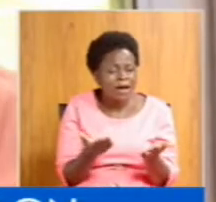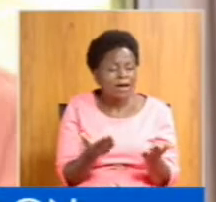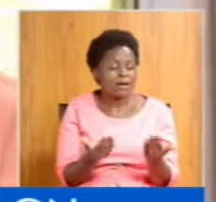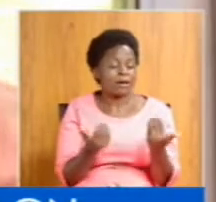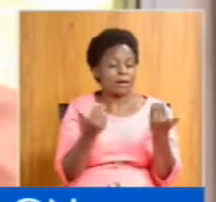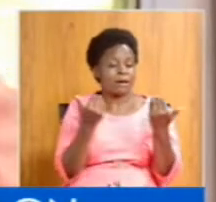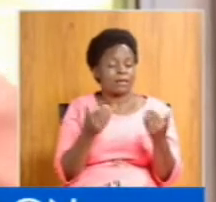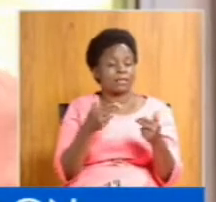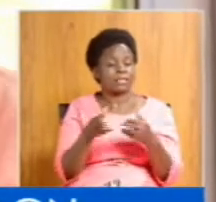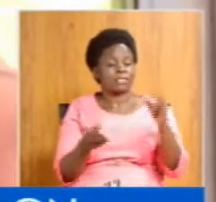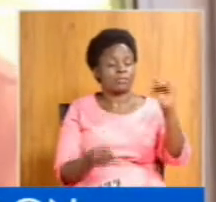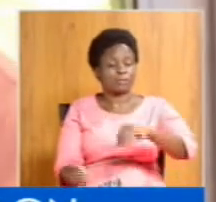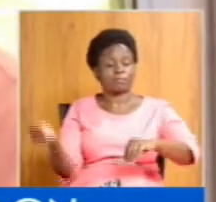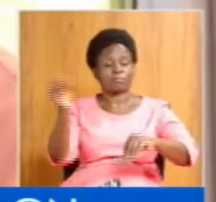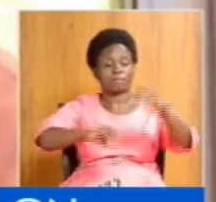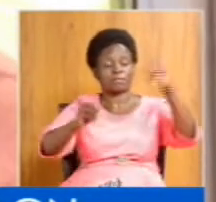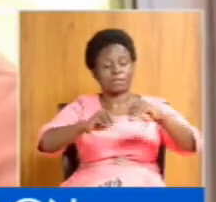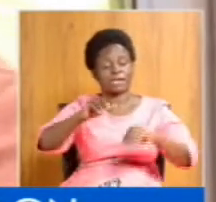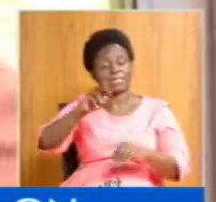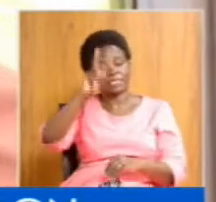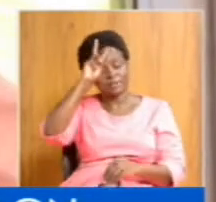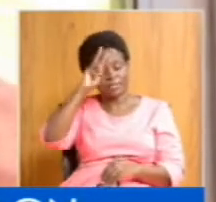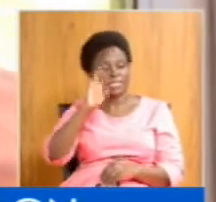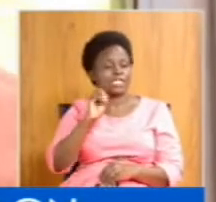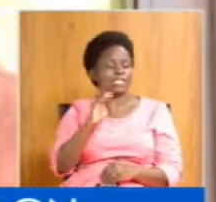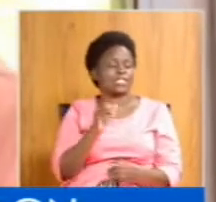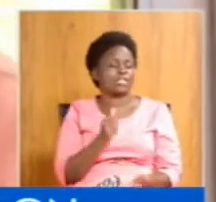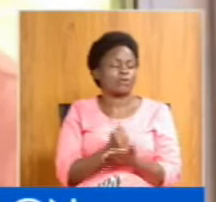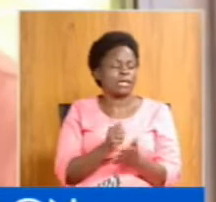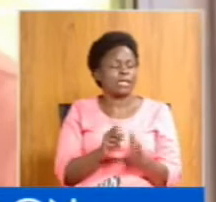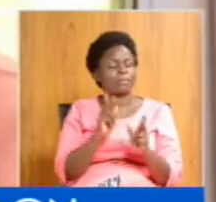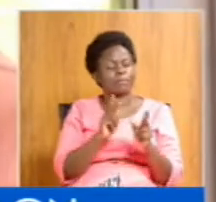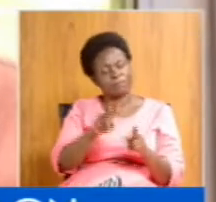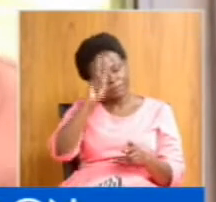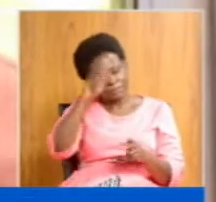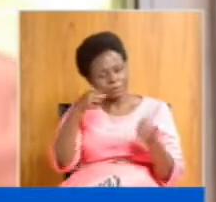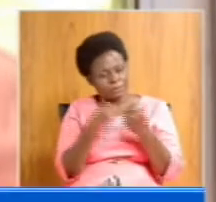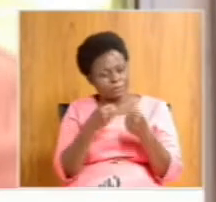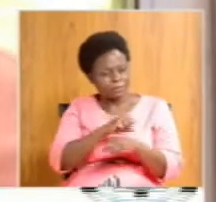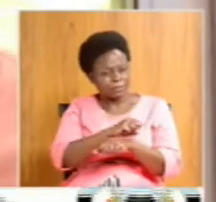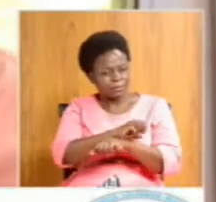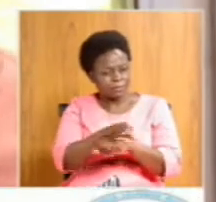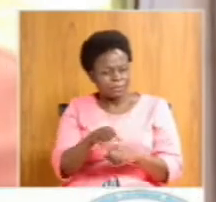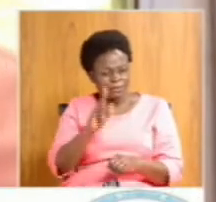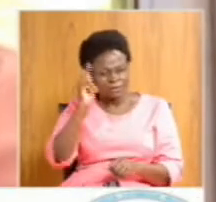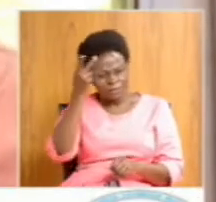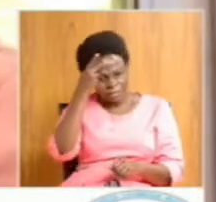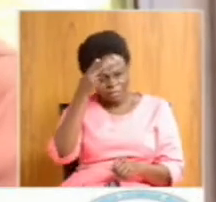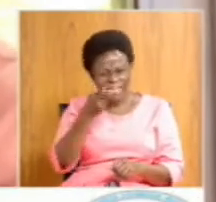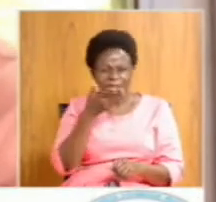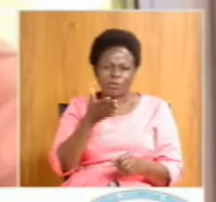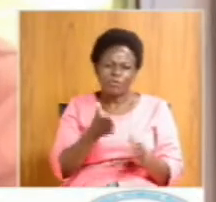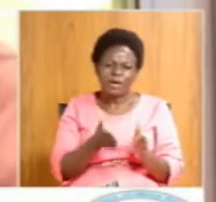to basically now start contributing as the village executive to be able to help the village in the fight against COVID. So policy-wise, if there